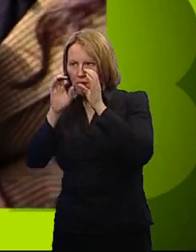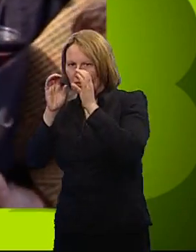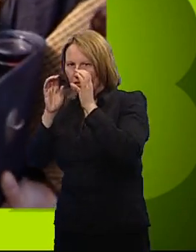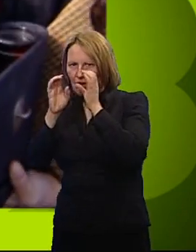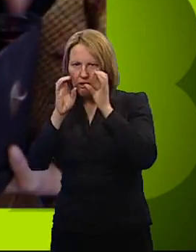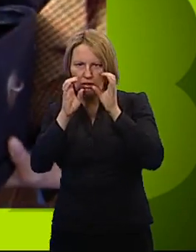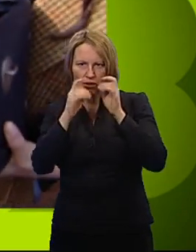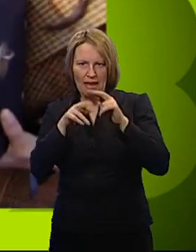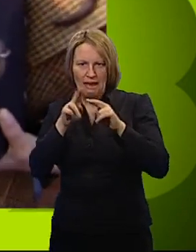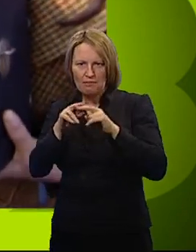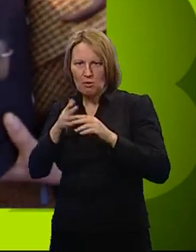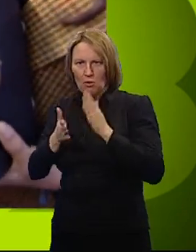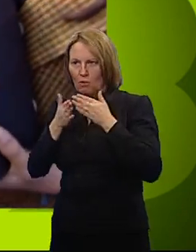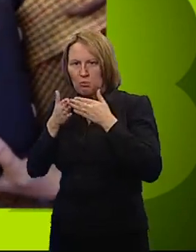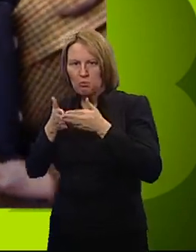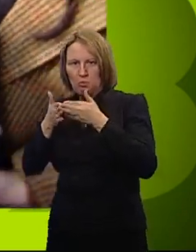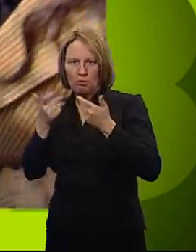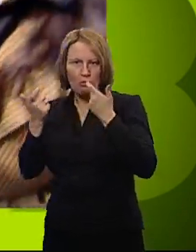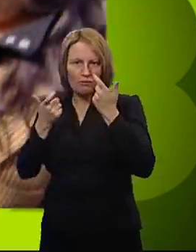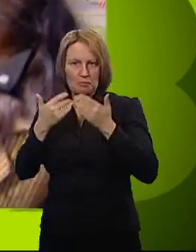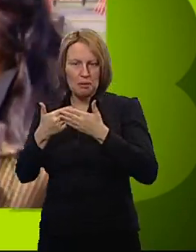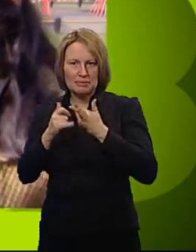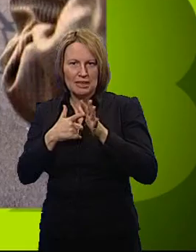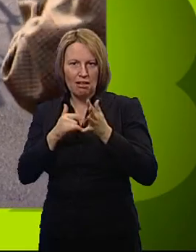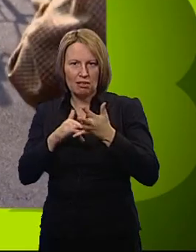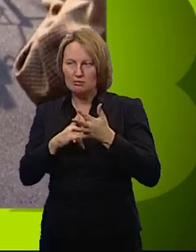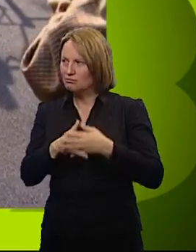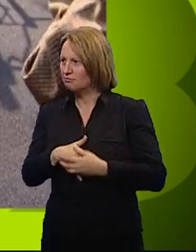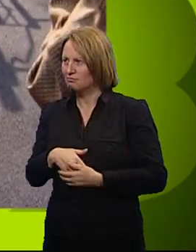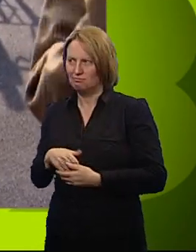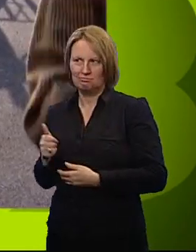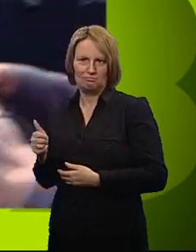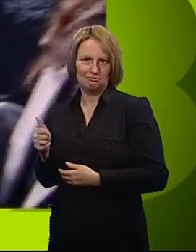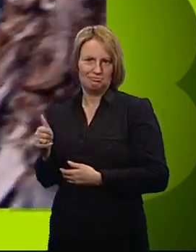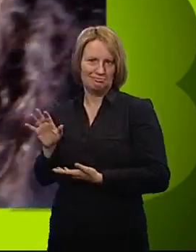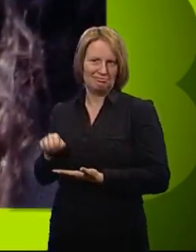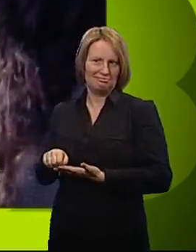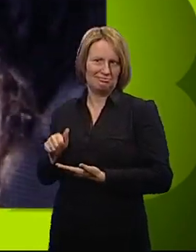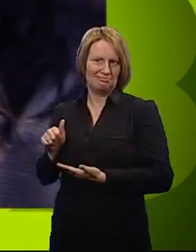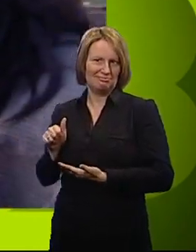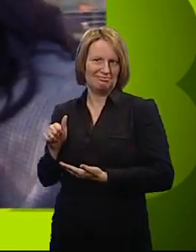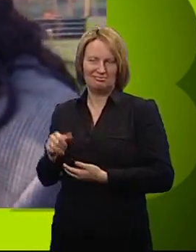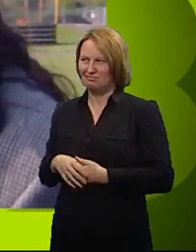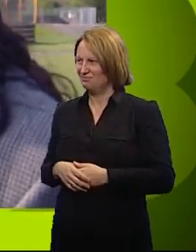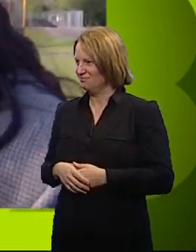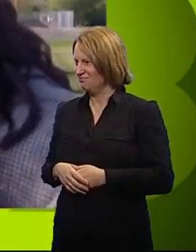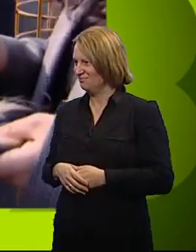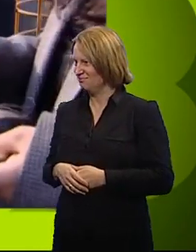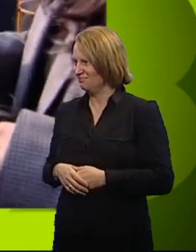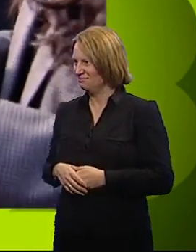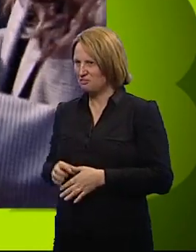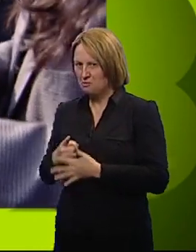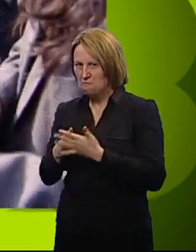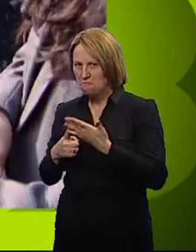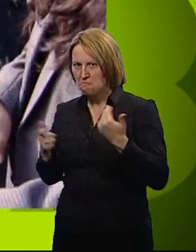binoculars. Or what if we was on a boat looking out for baby seals? Yes, spot on. I just don't get this. Oh,